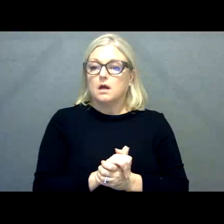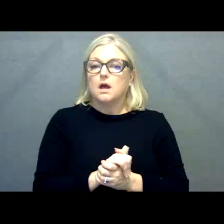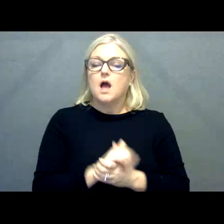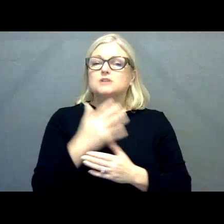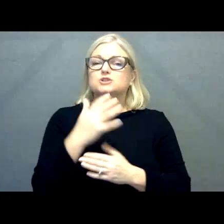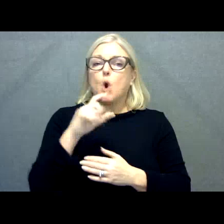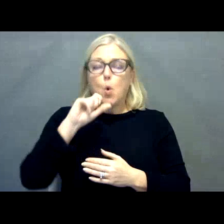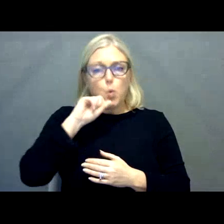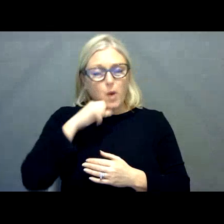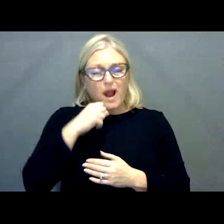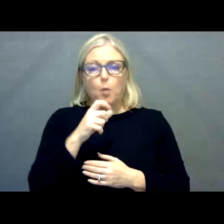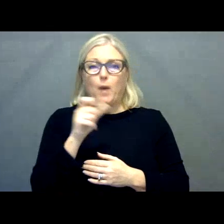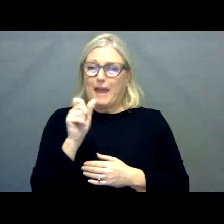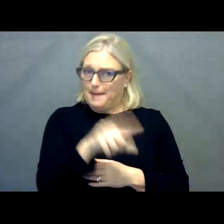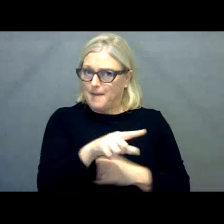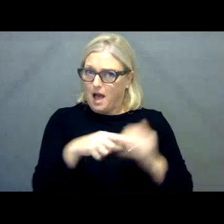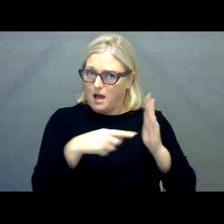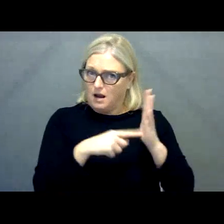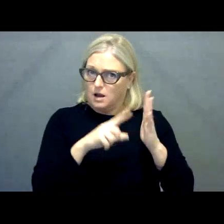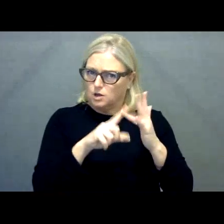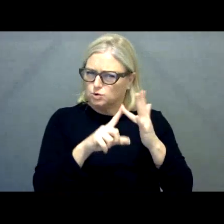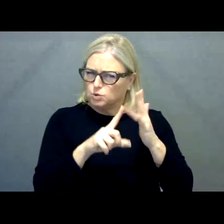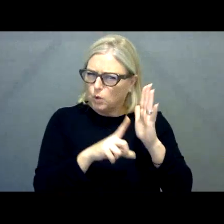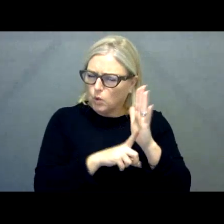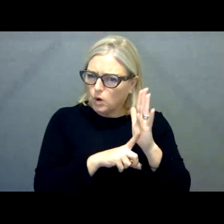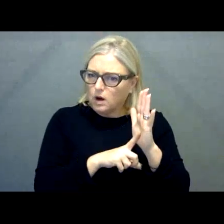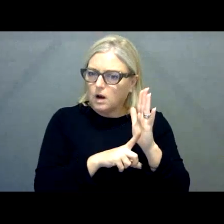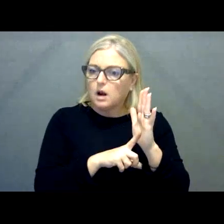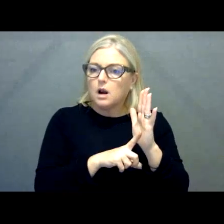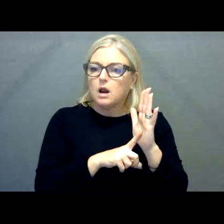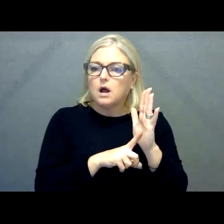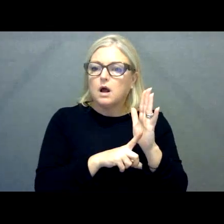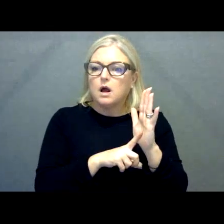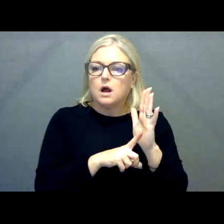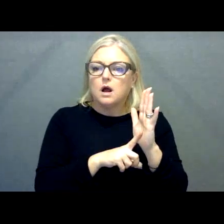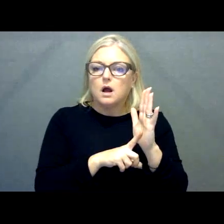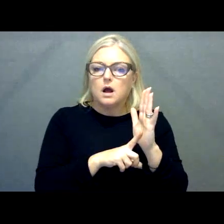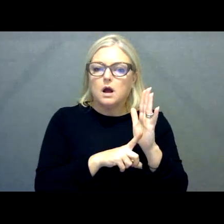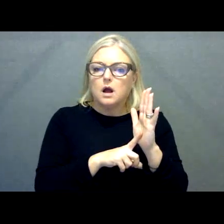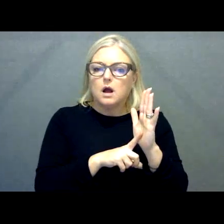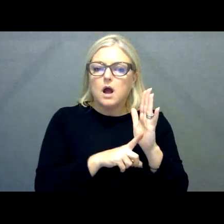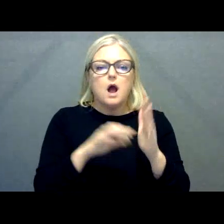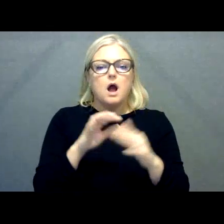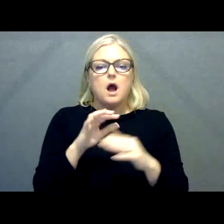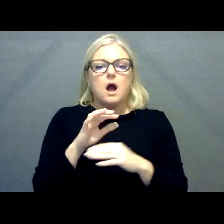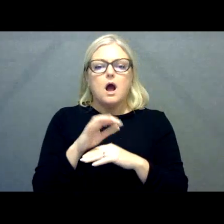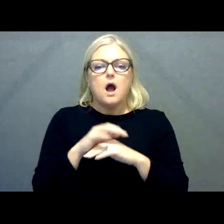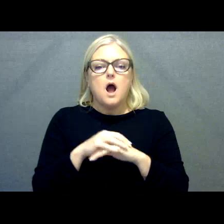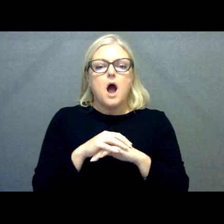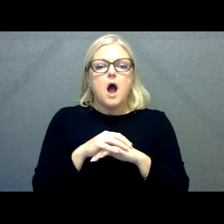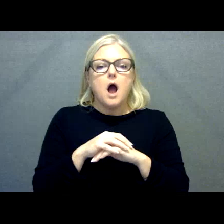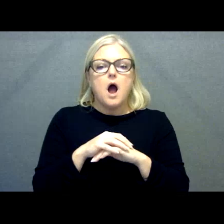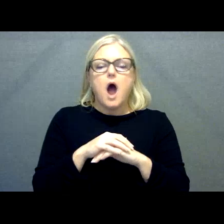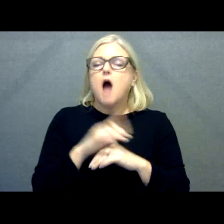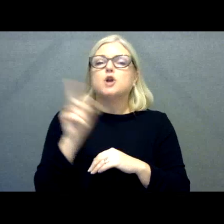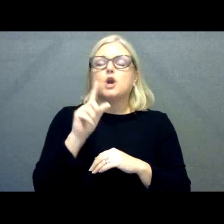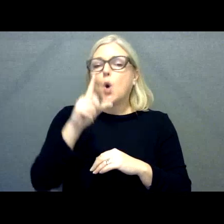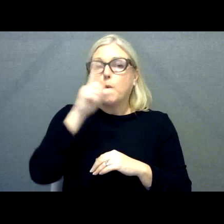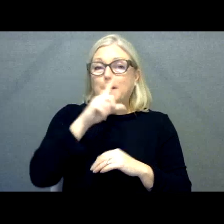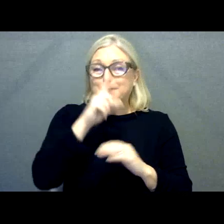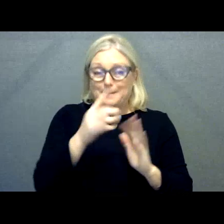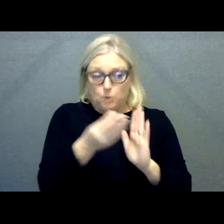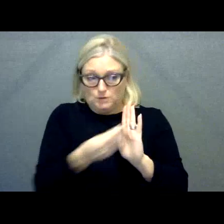user guide straight away, or is there a delay? There is no delay. As soon as they submit the form, they're going to see some buttons.